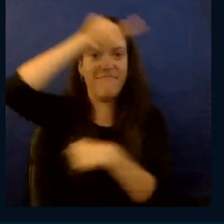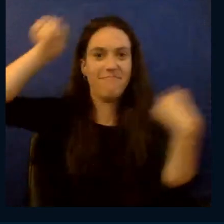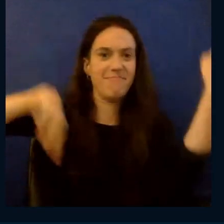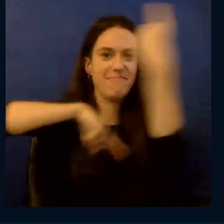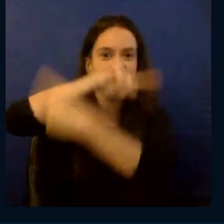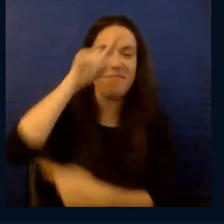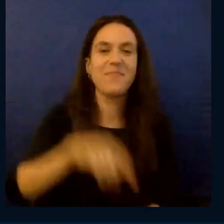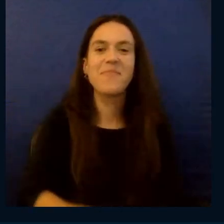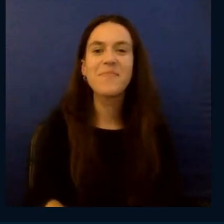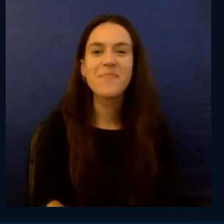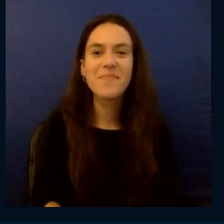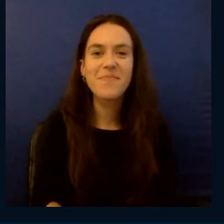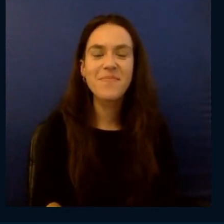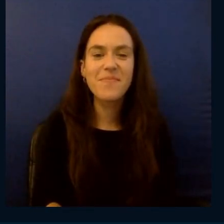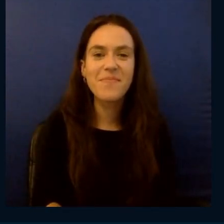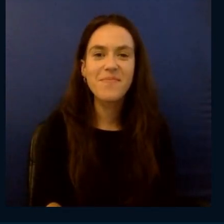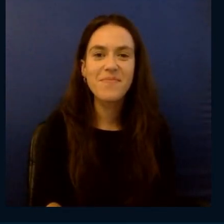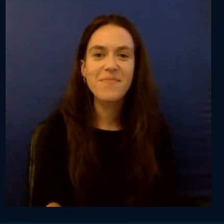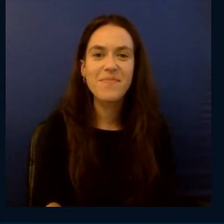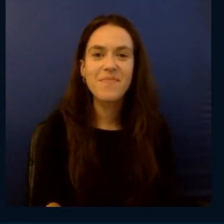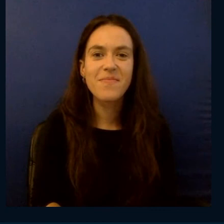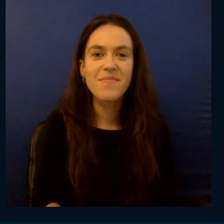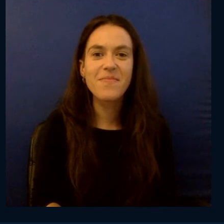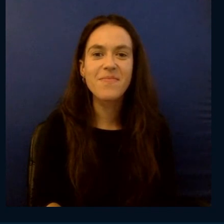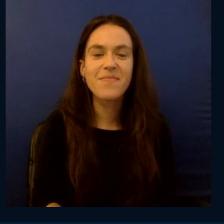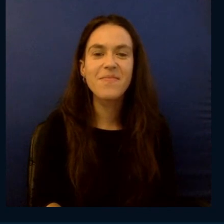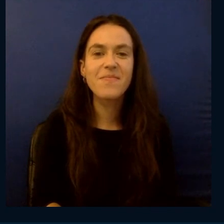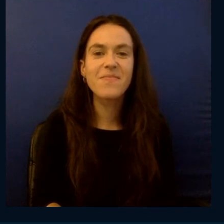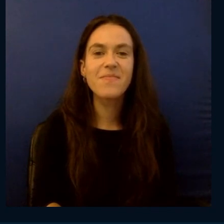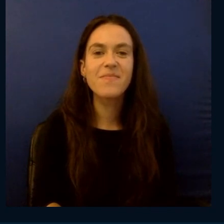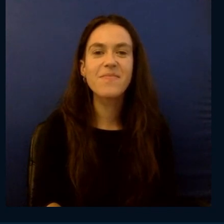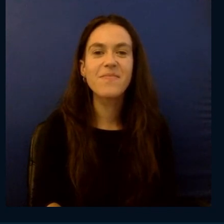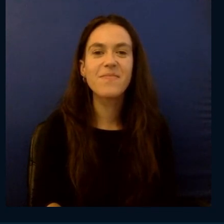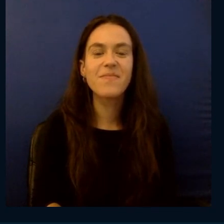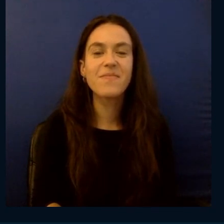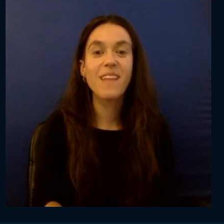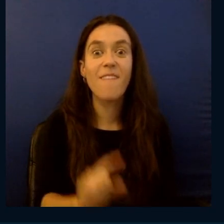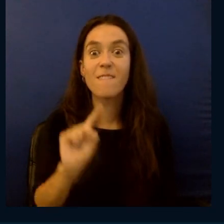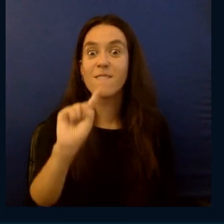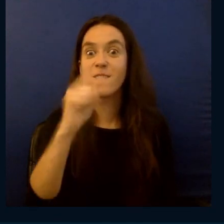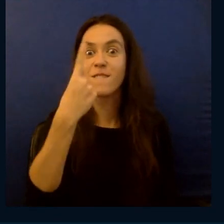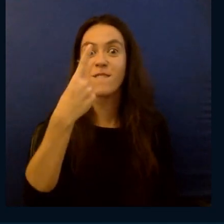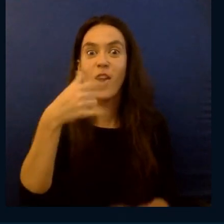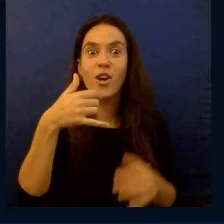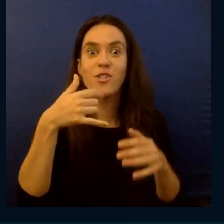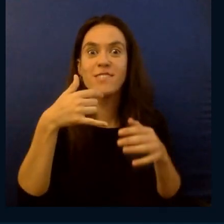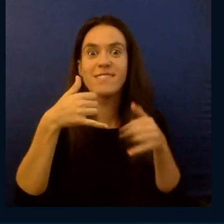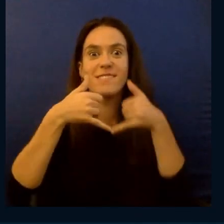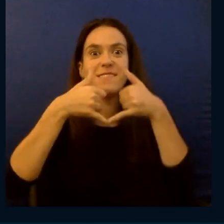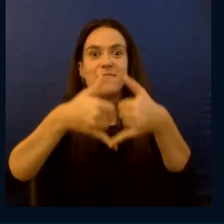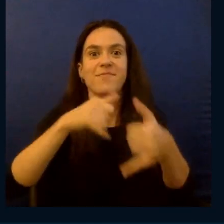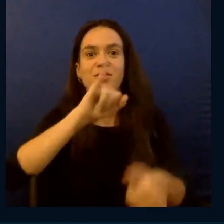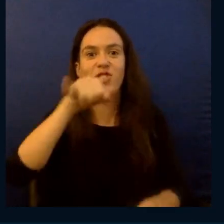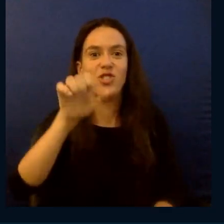So there's a total of 5 prizes, right? Yes. And the first one goes to Jeffrey Zeeman.